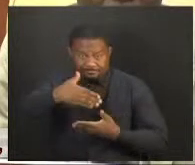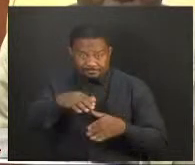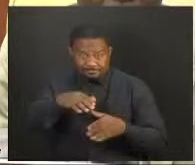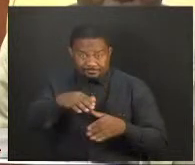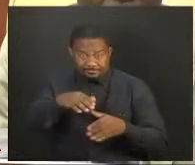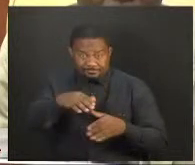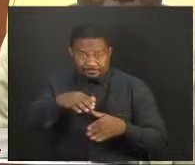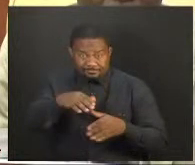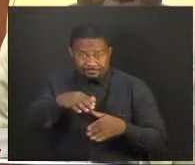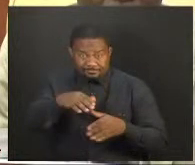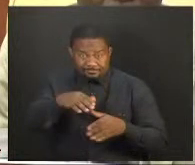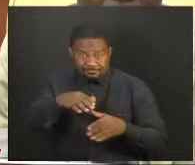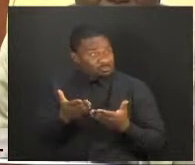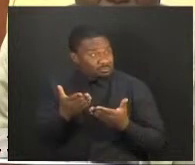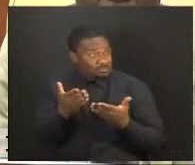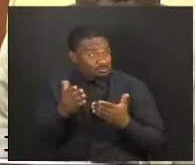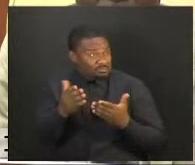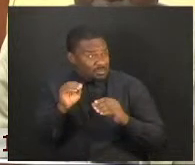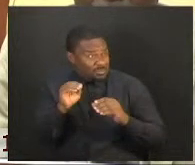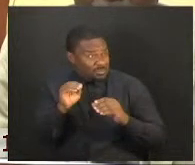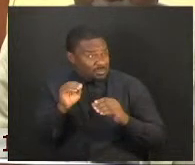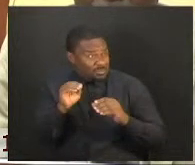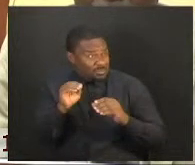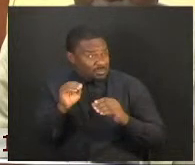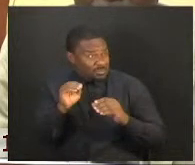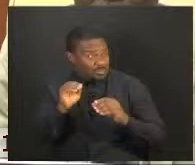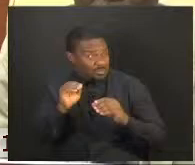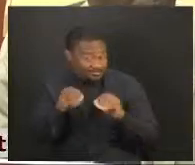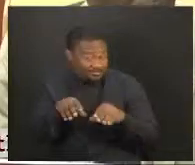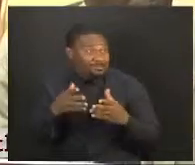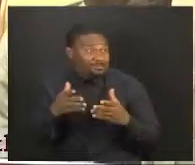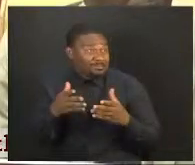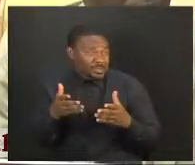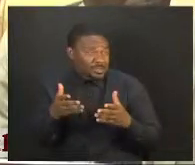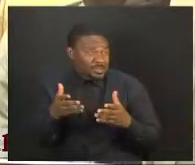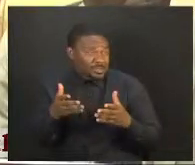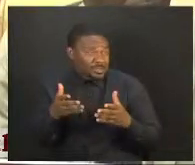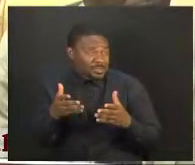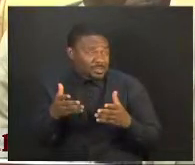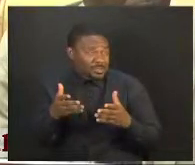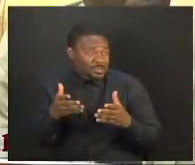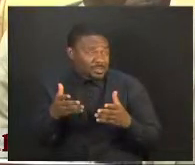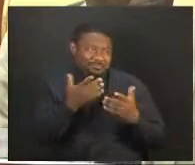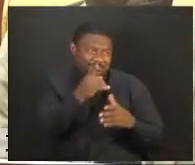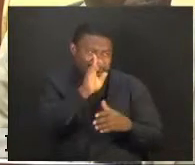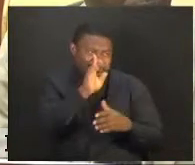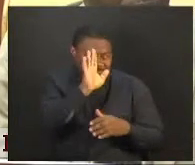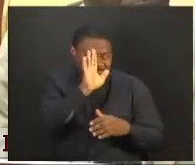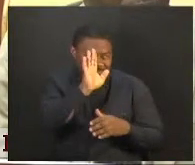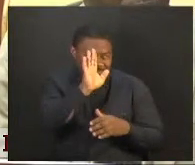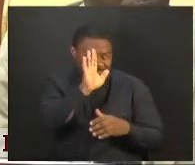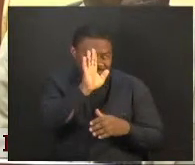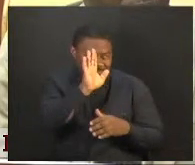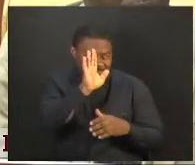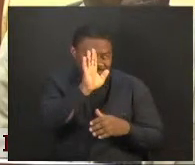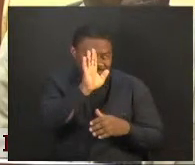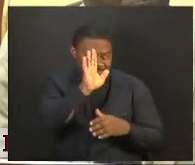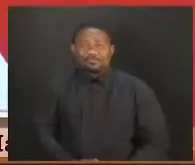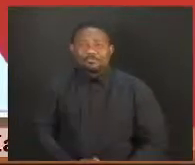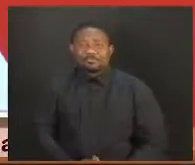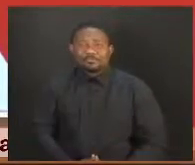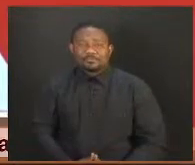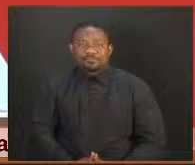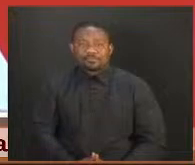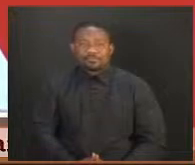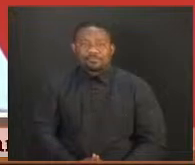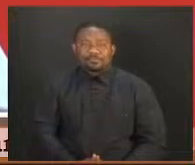and suggestions as necessary. Mr. Speaker, just for your guidance and consideration. Thank you very much, Right Honourable Speaker.